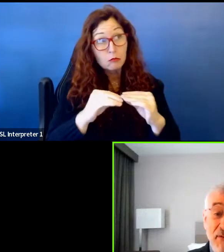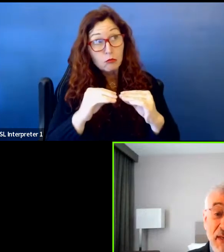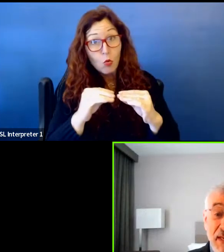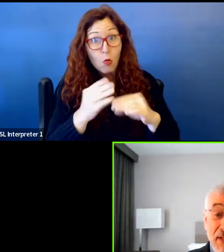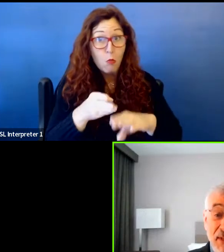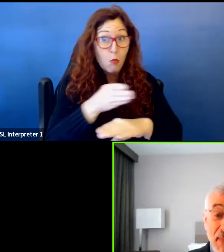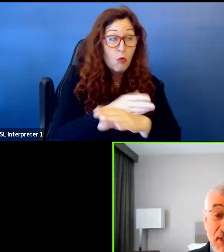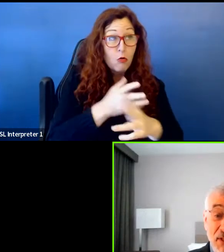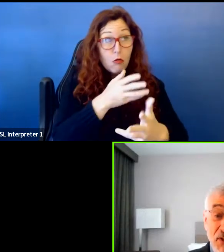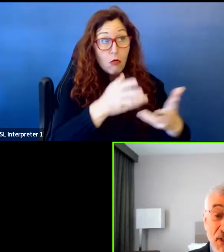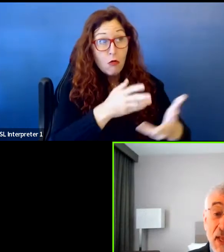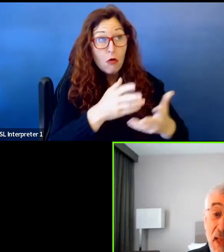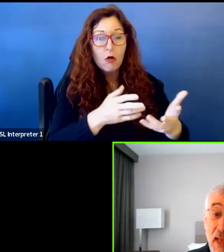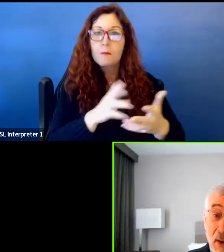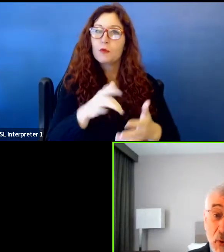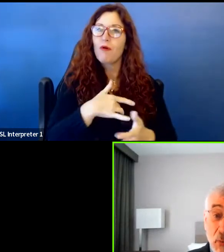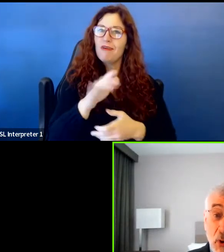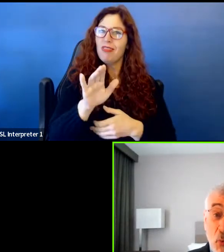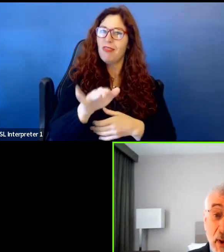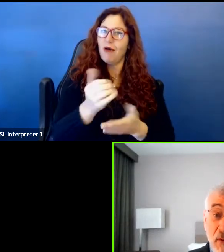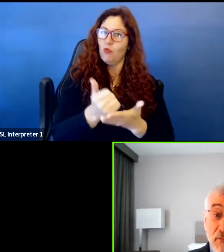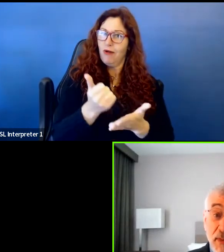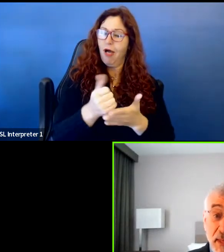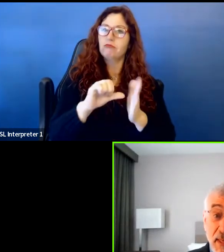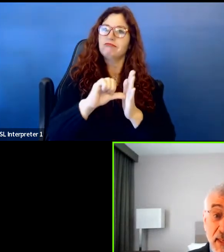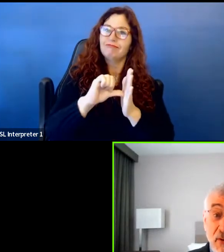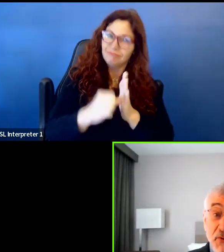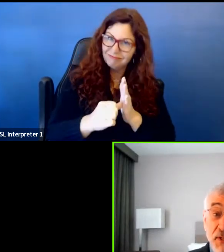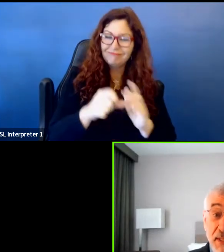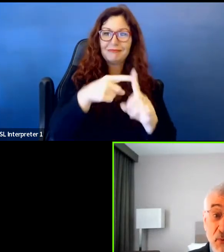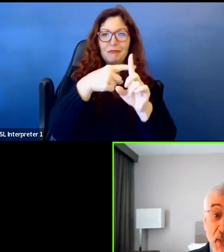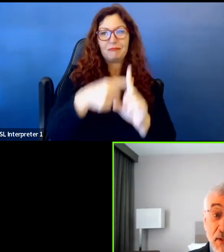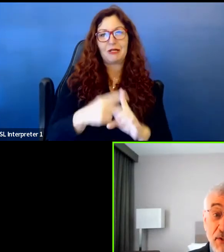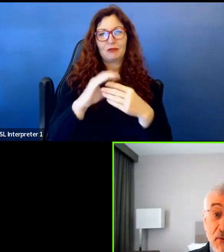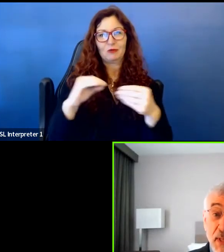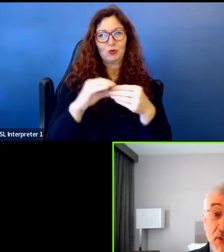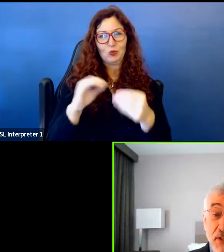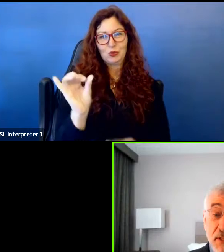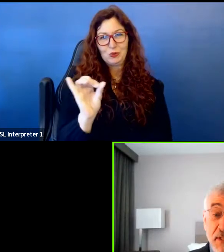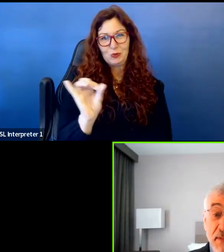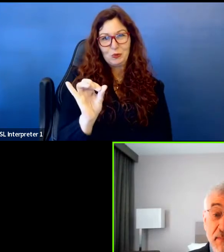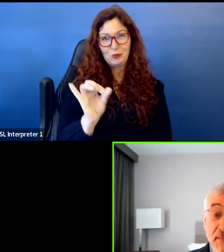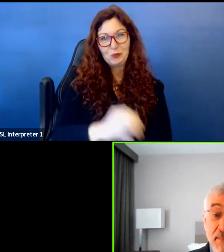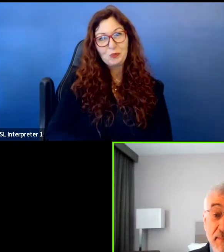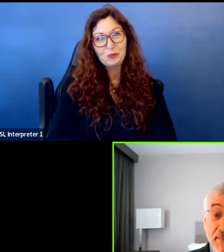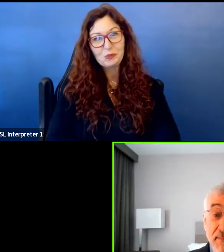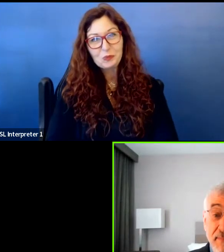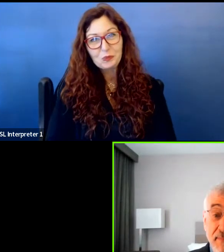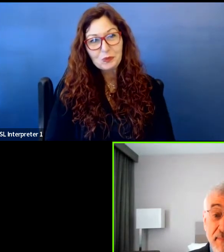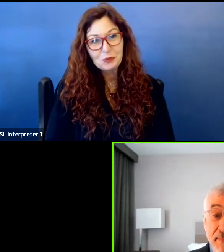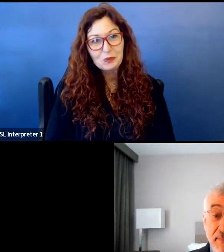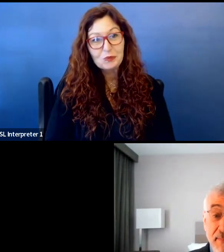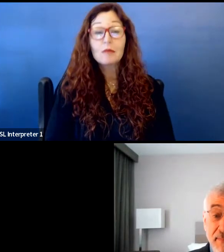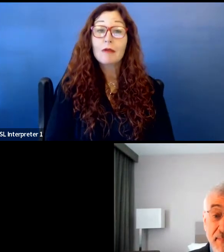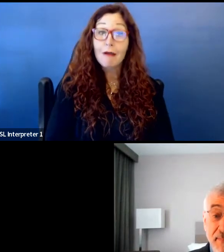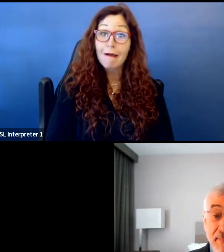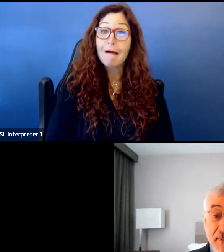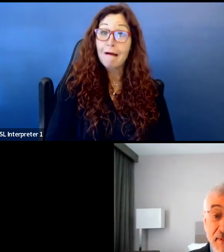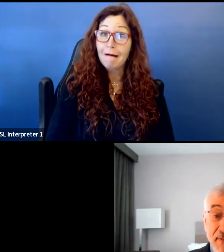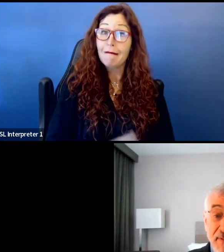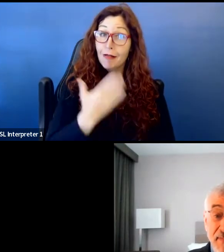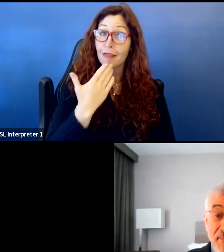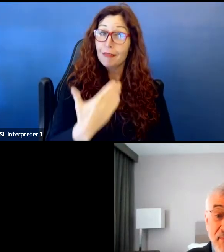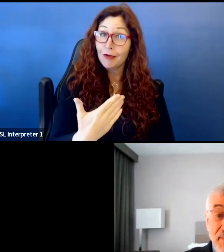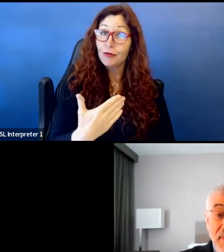positive is a message that uh would work well for the eeoc as well as other agencies well thank you that's that's very